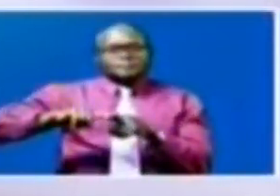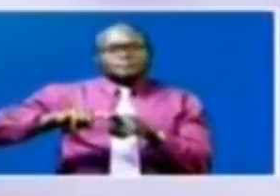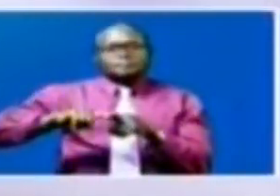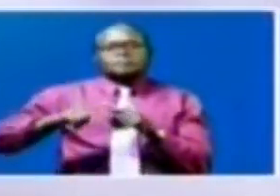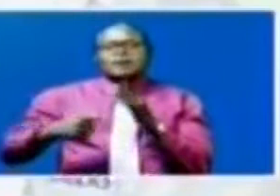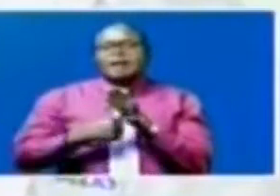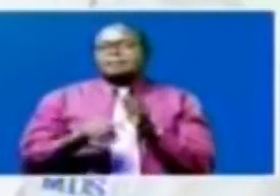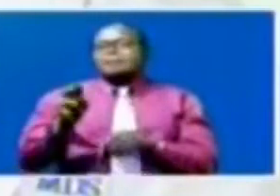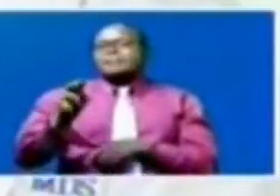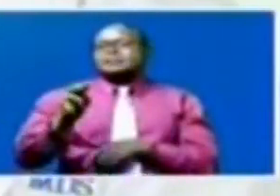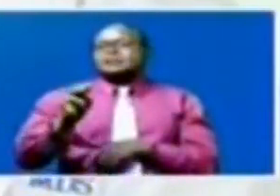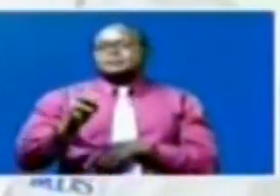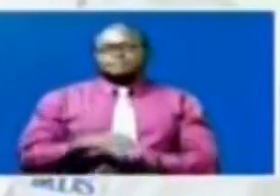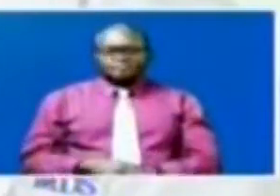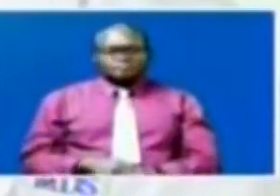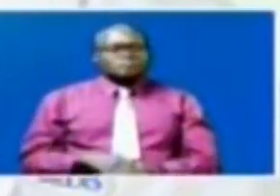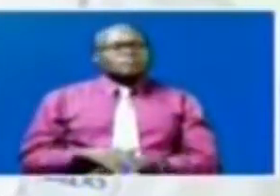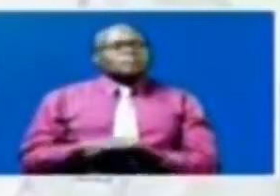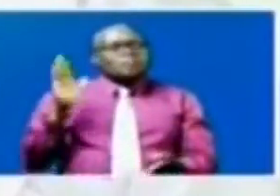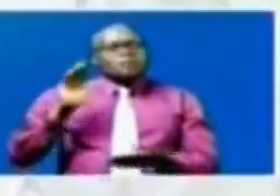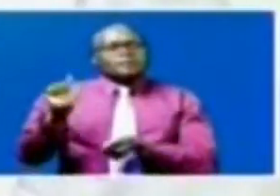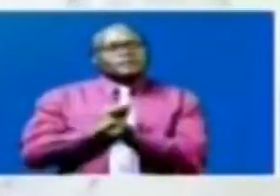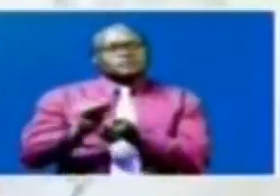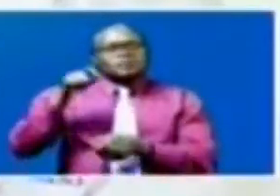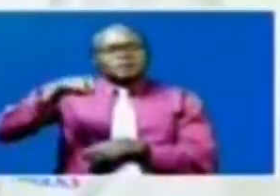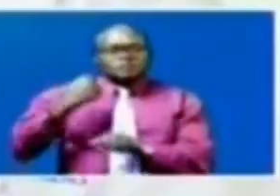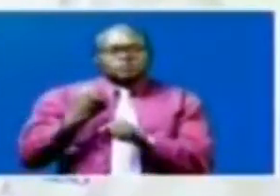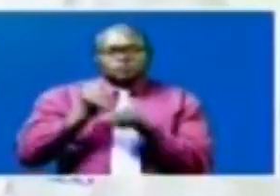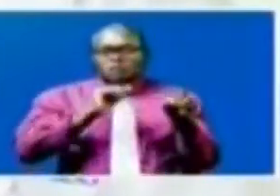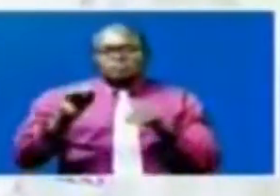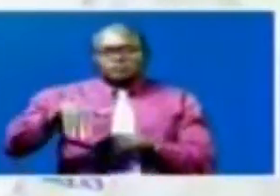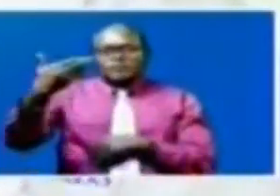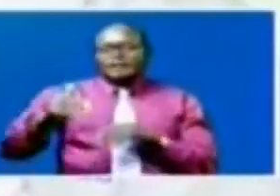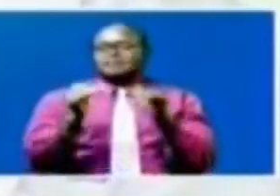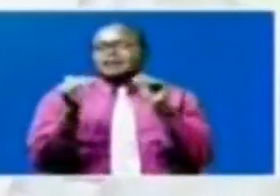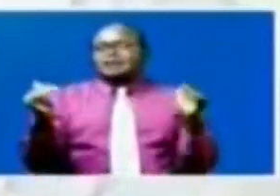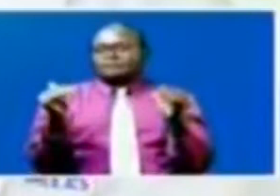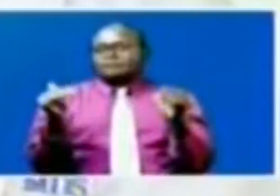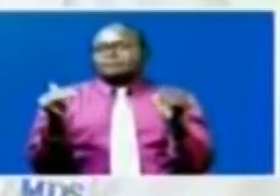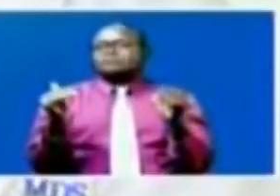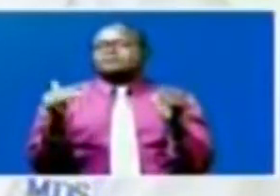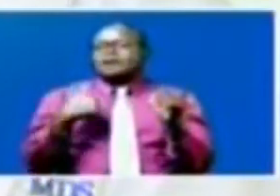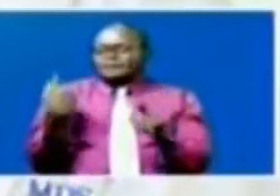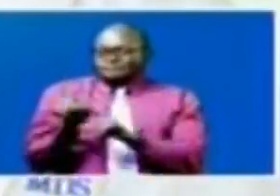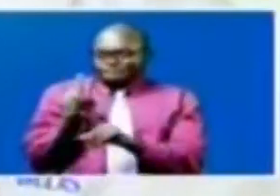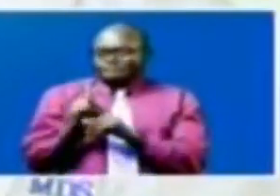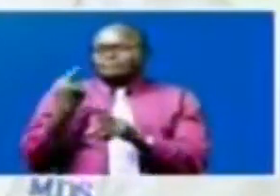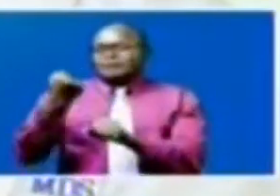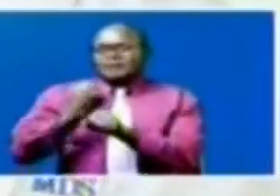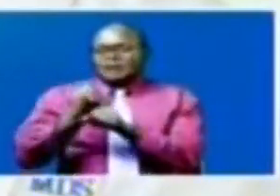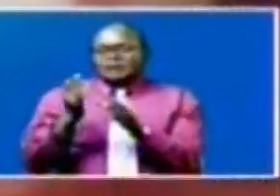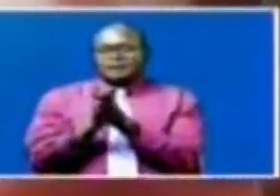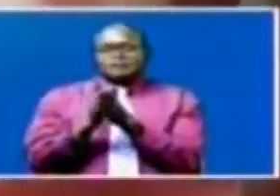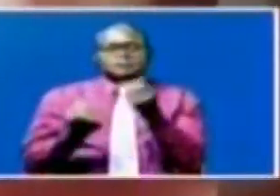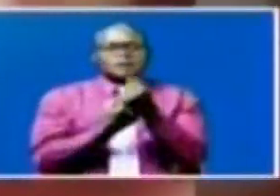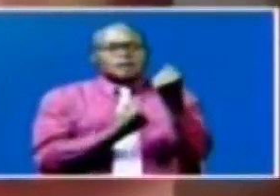call masking. When more tooth structure has been destroyed, then you need now to move to the next step. That is when you hear people having veneers done and crowns